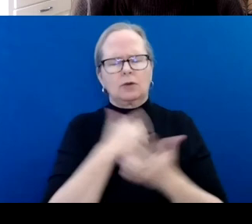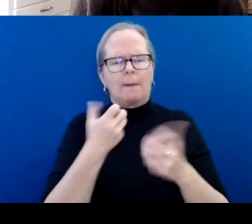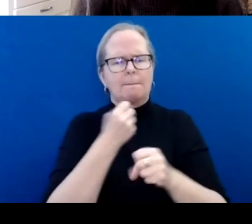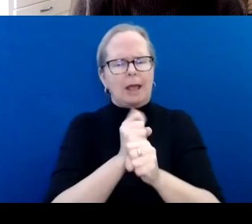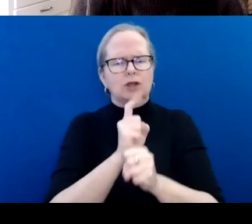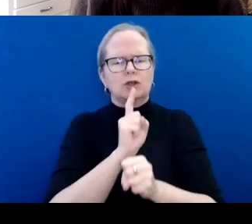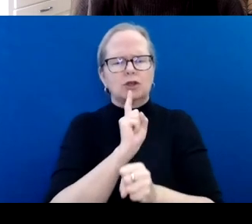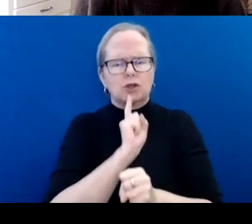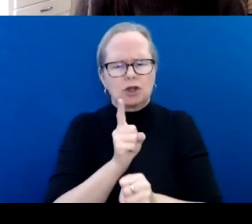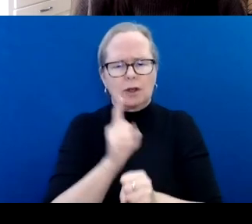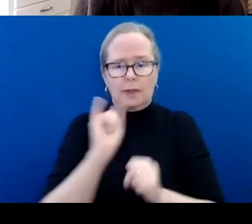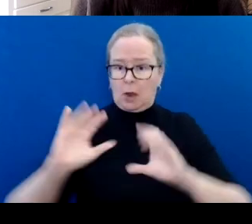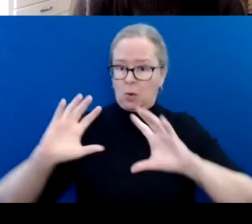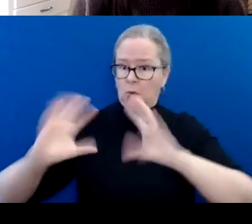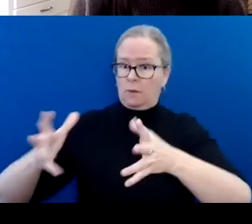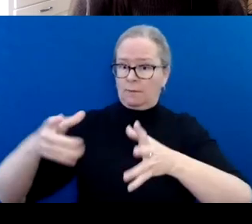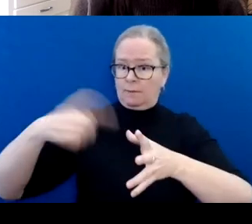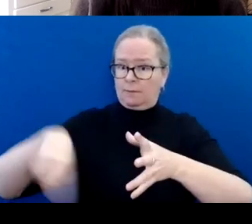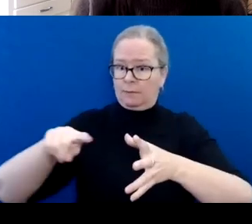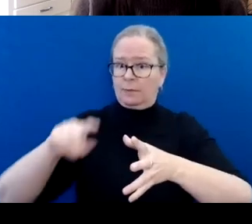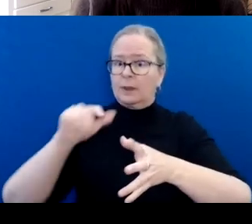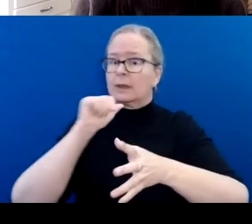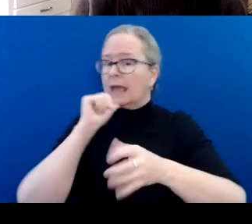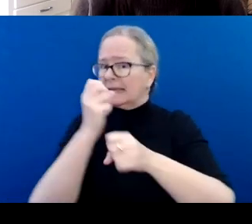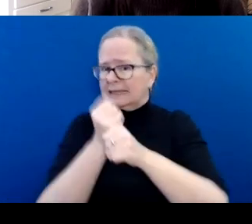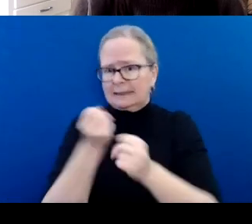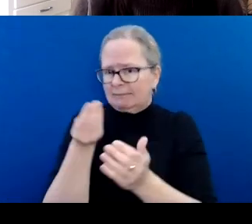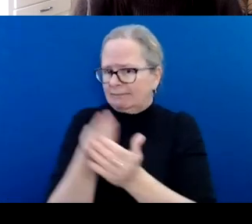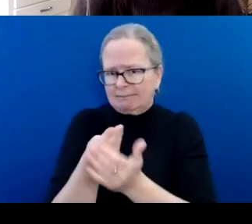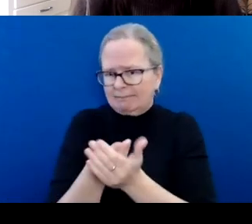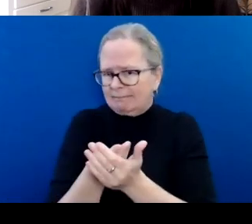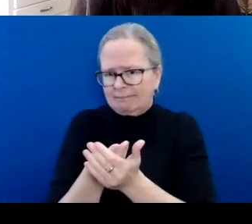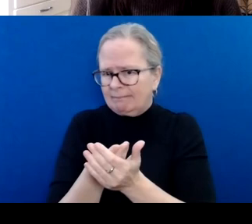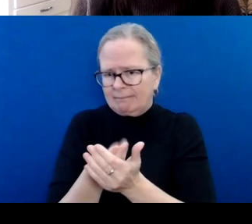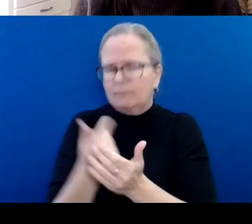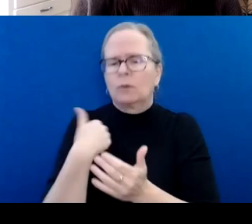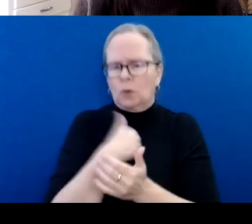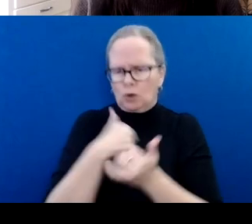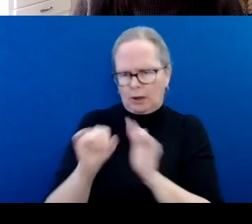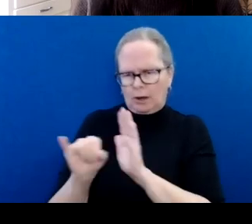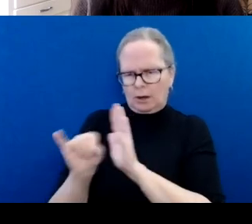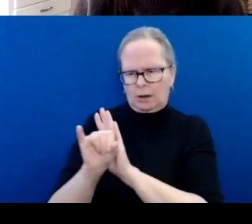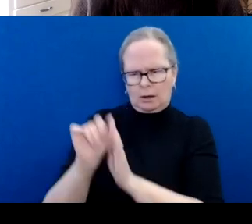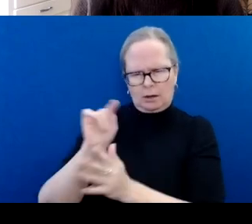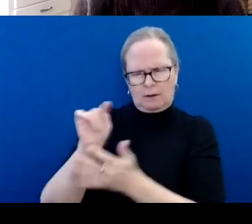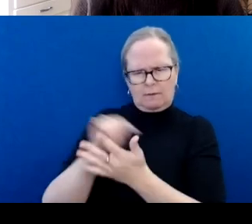sector, we have identified these Equity Priority Priority Groups and adopted this specific Equity Measure.